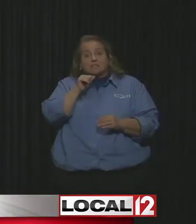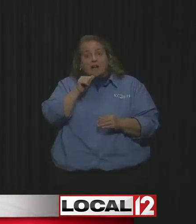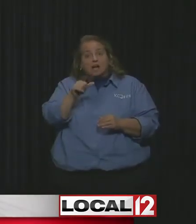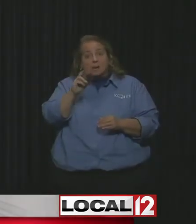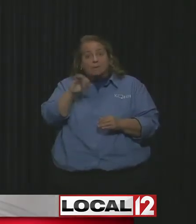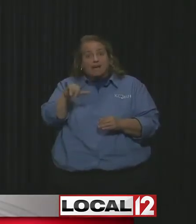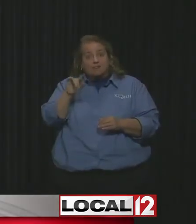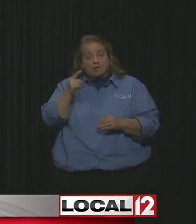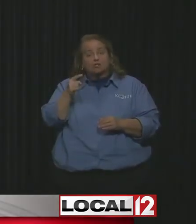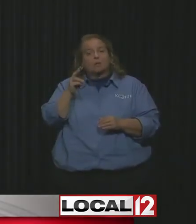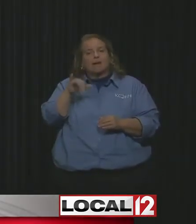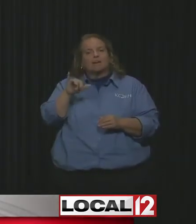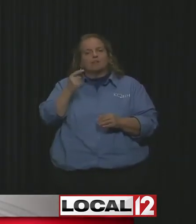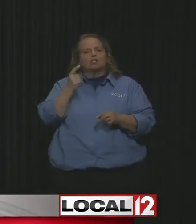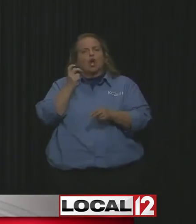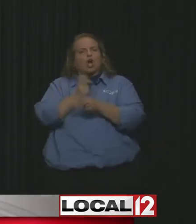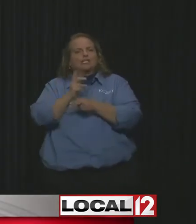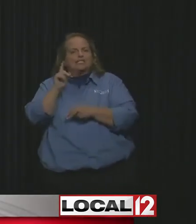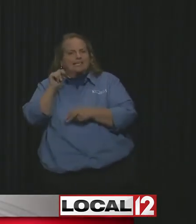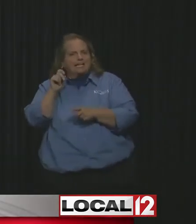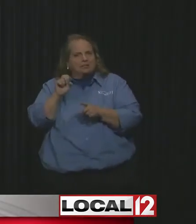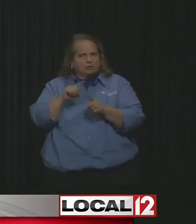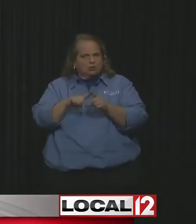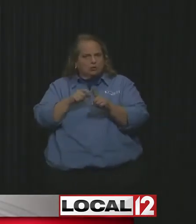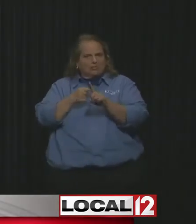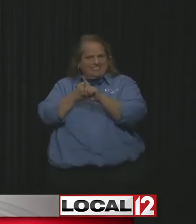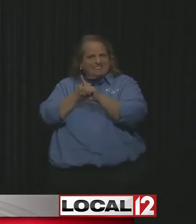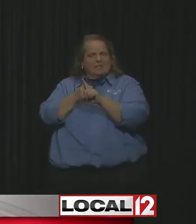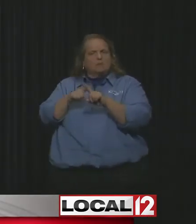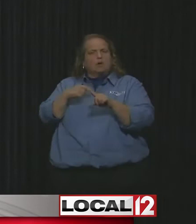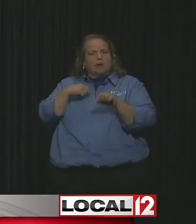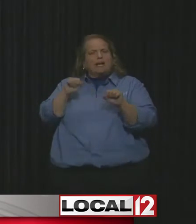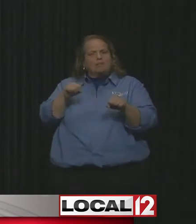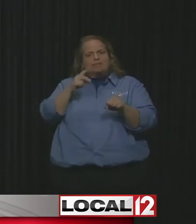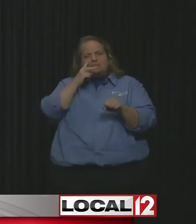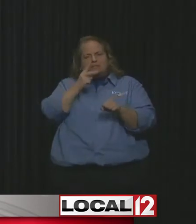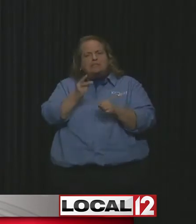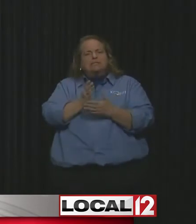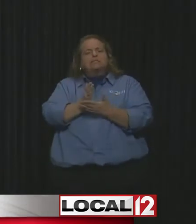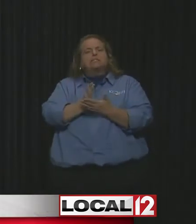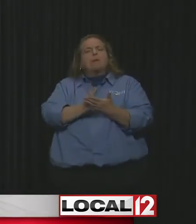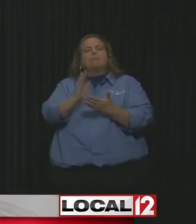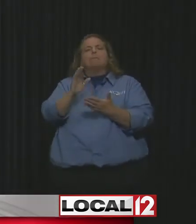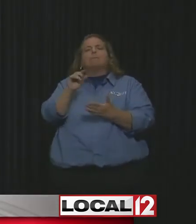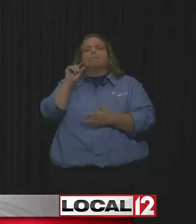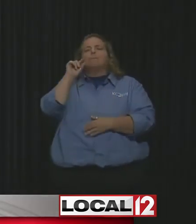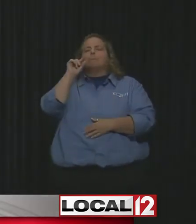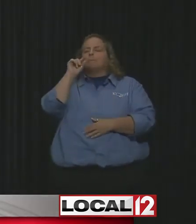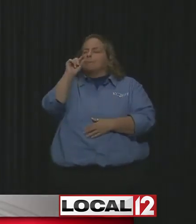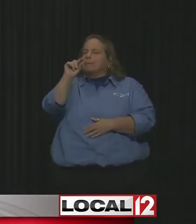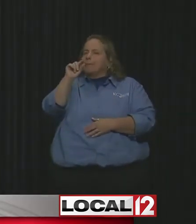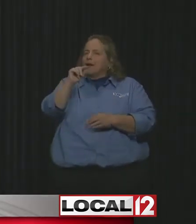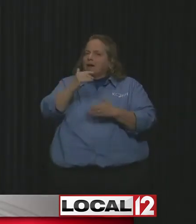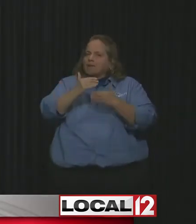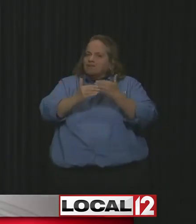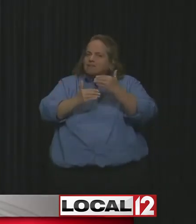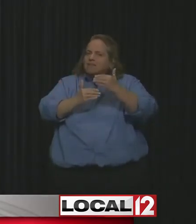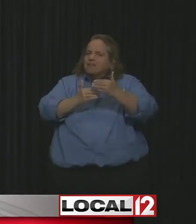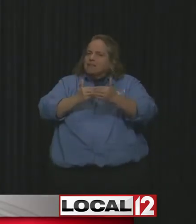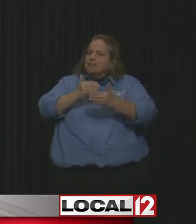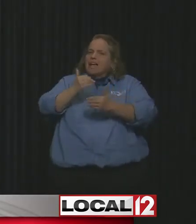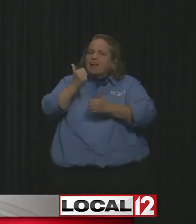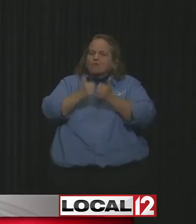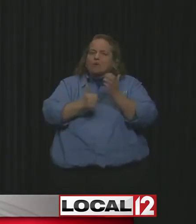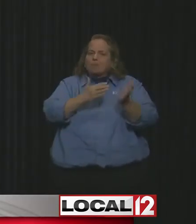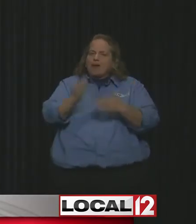if not May 1st, and May 1st is a hard date to hit, that we'll be able to see some, and it's really gradual and phased in every